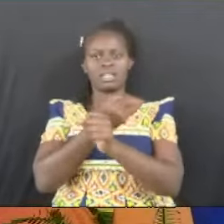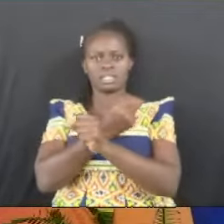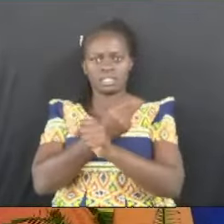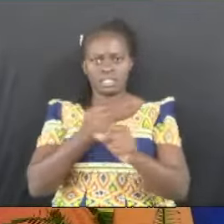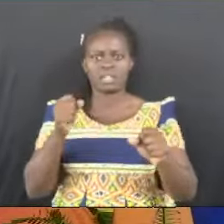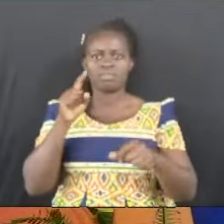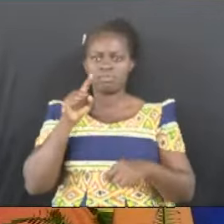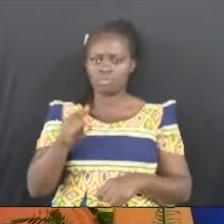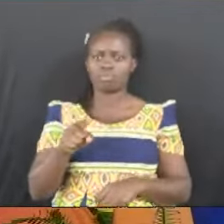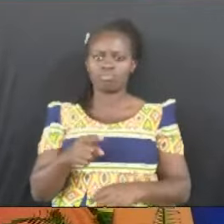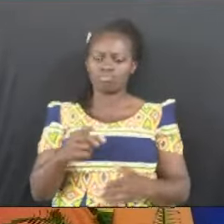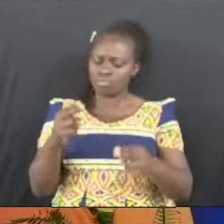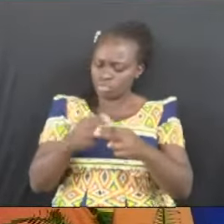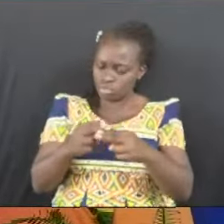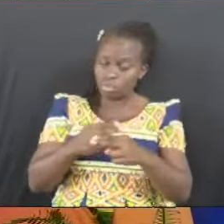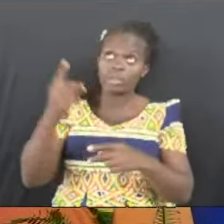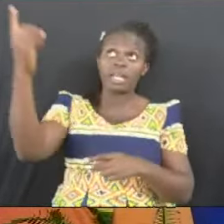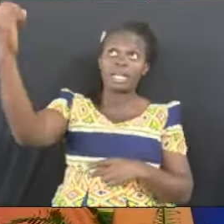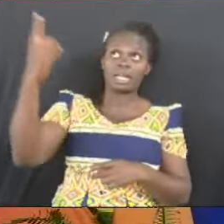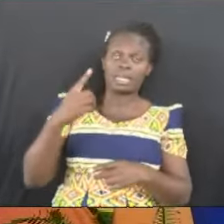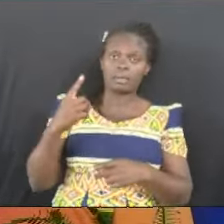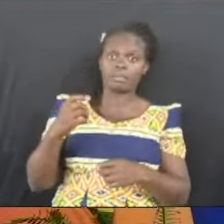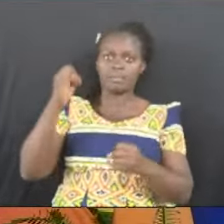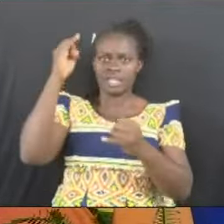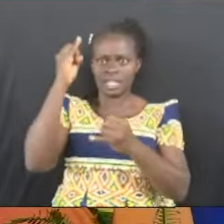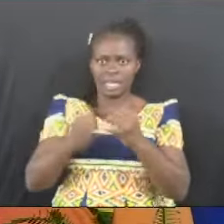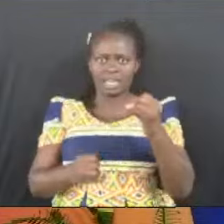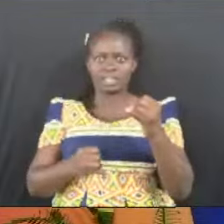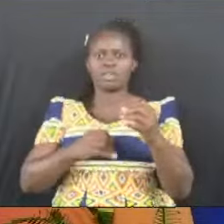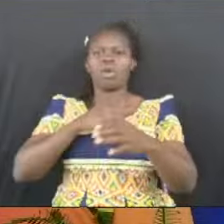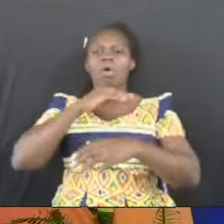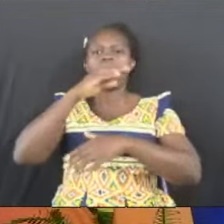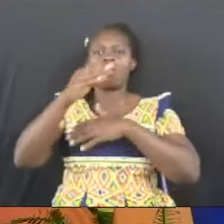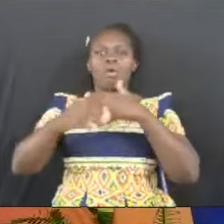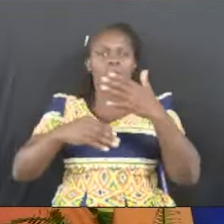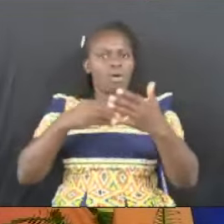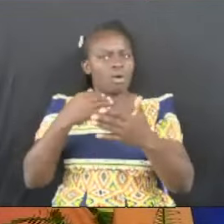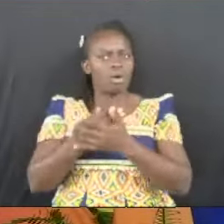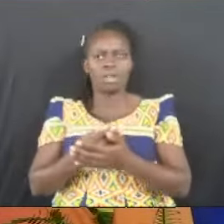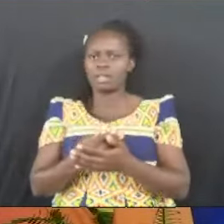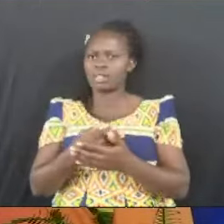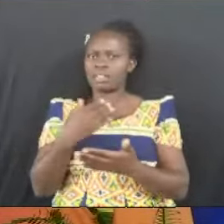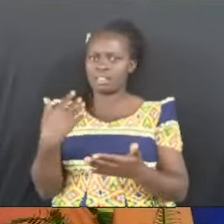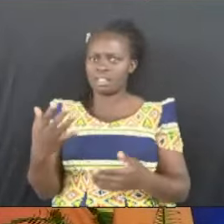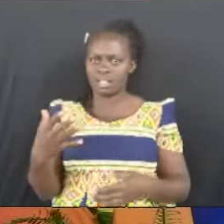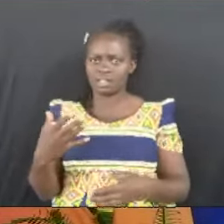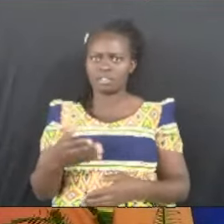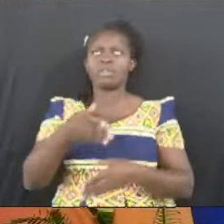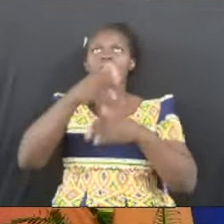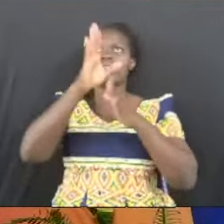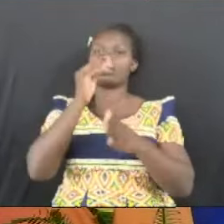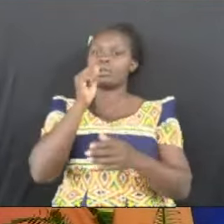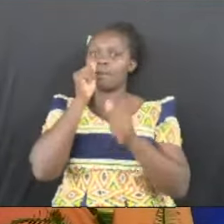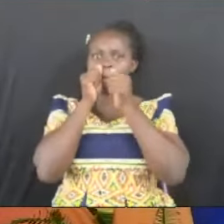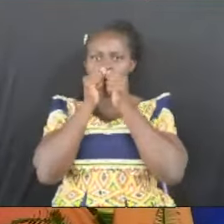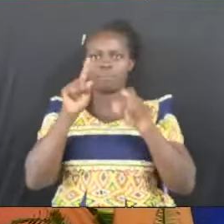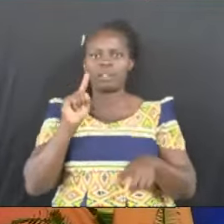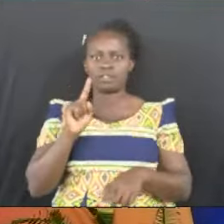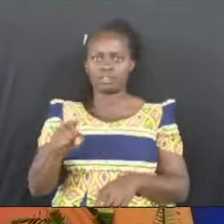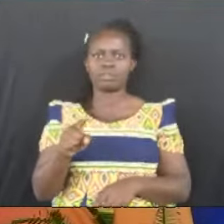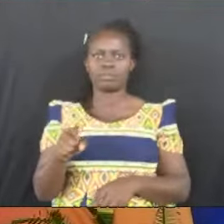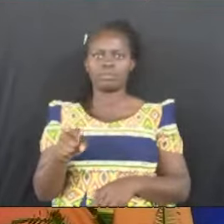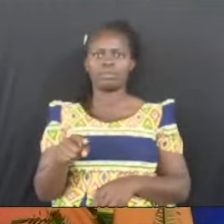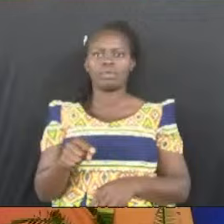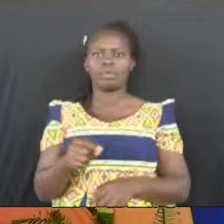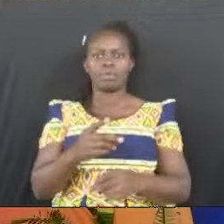soon to make all things new, to make all things right. God bless you, and may God continue to protect